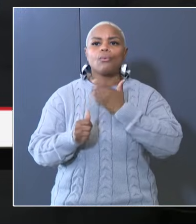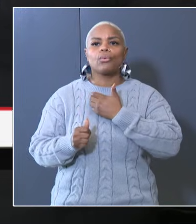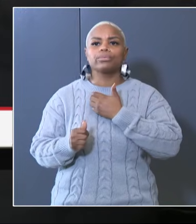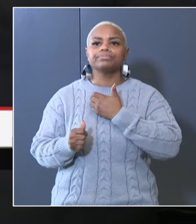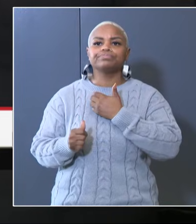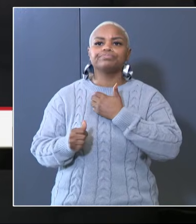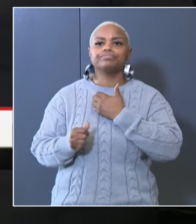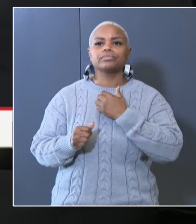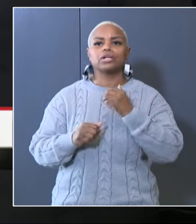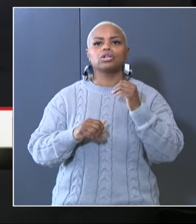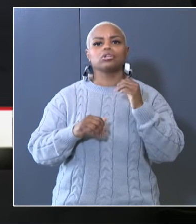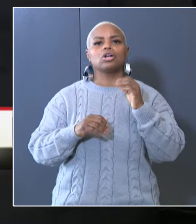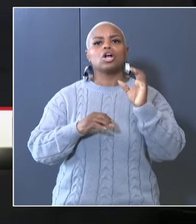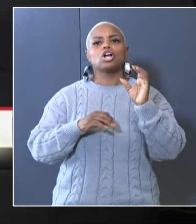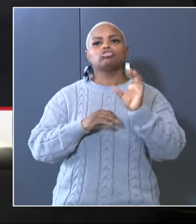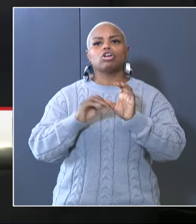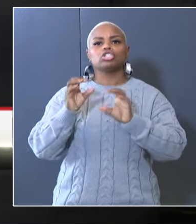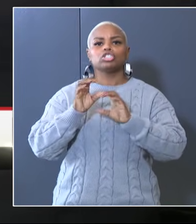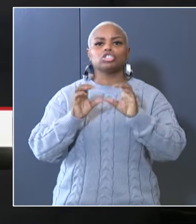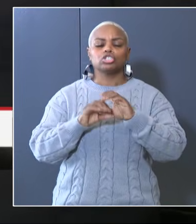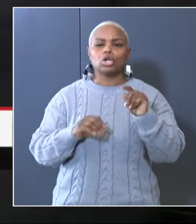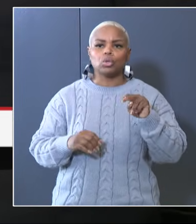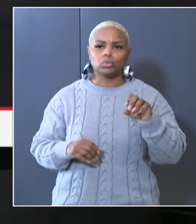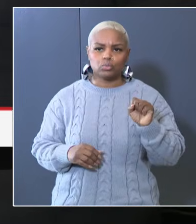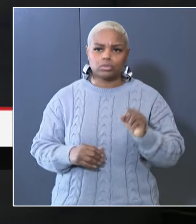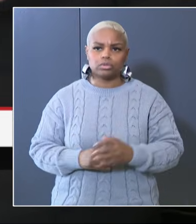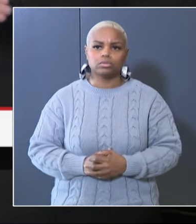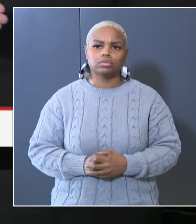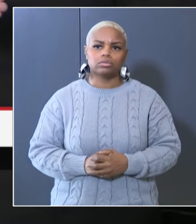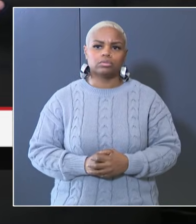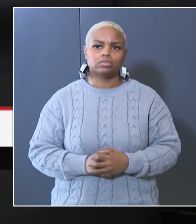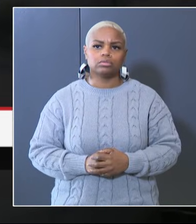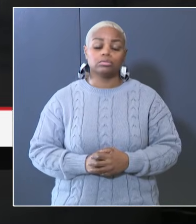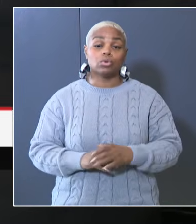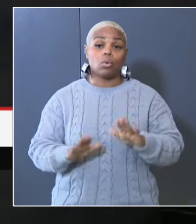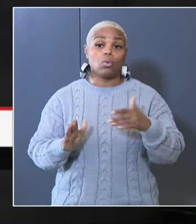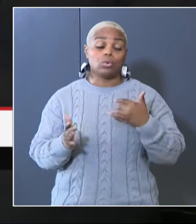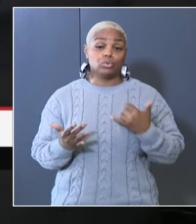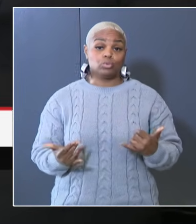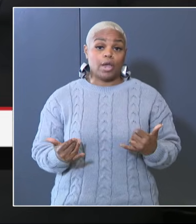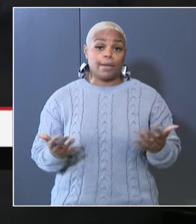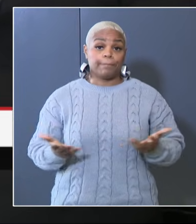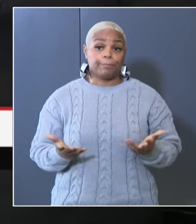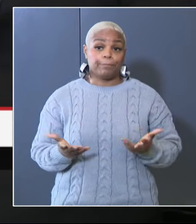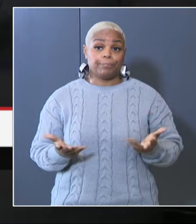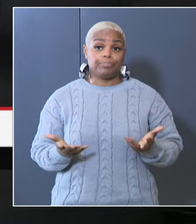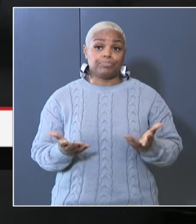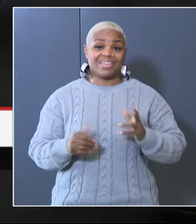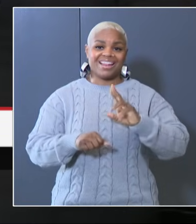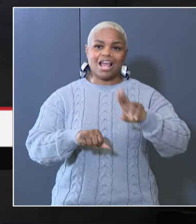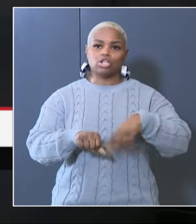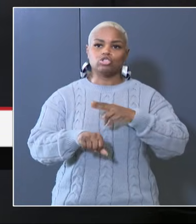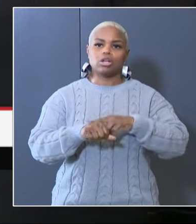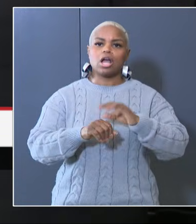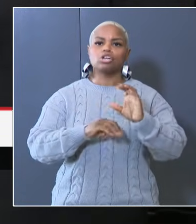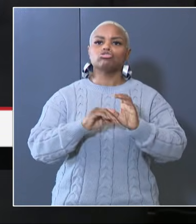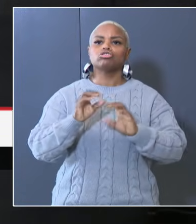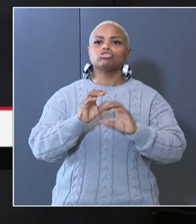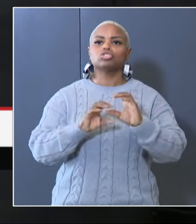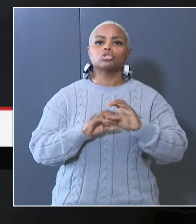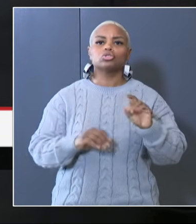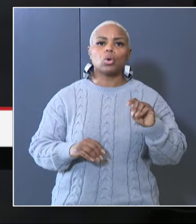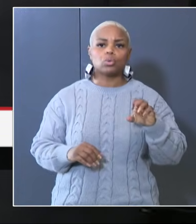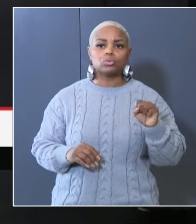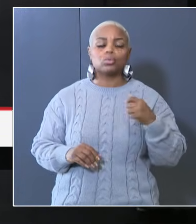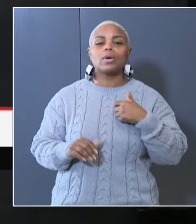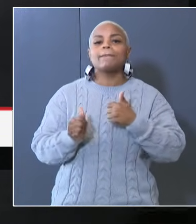around net zero. So we are behind where the national construction codes are, so we're trying to catch up to